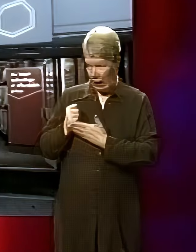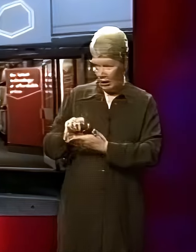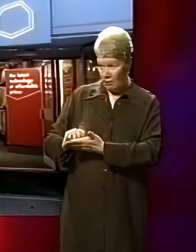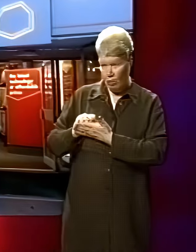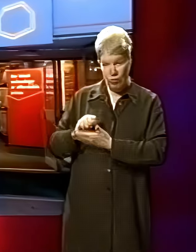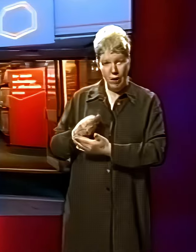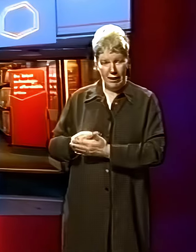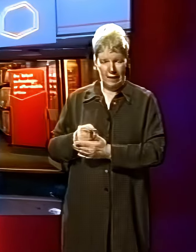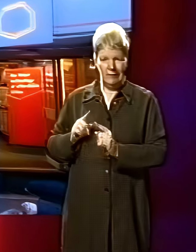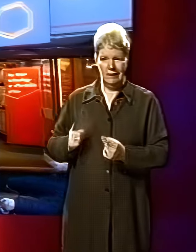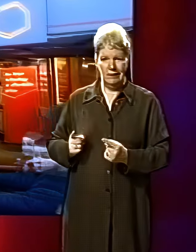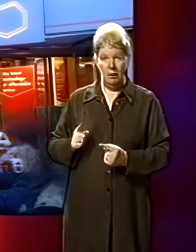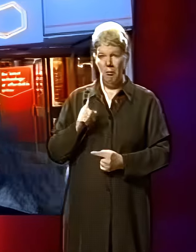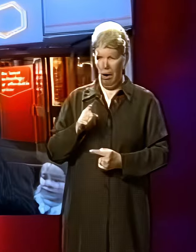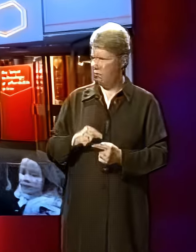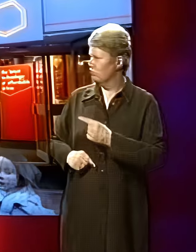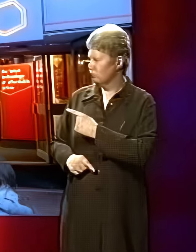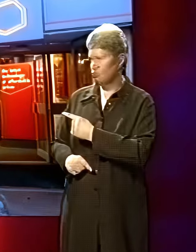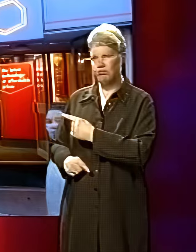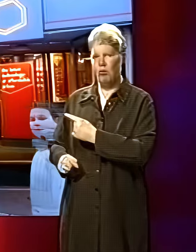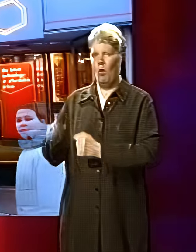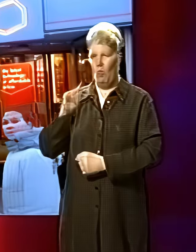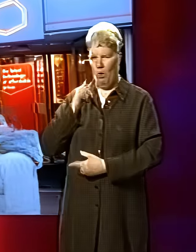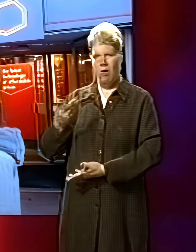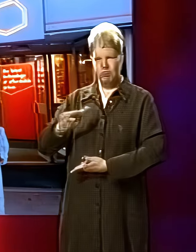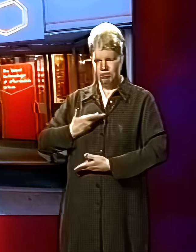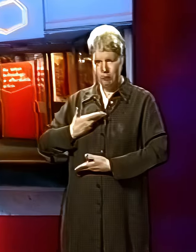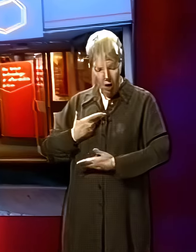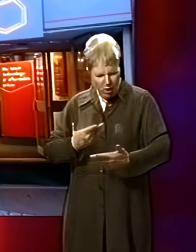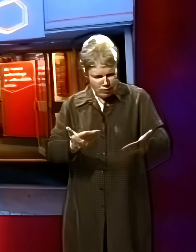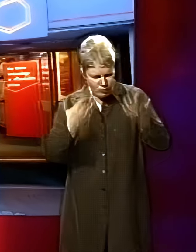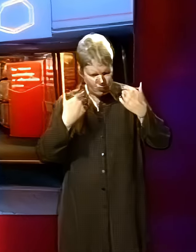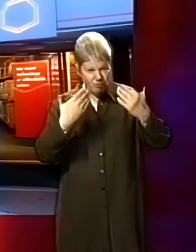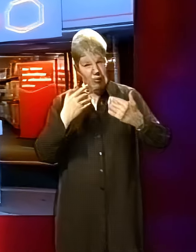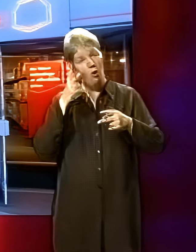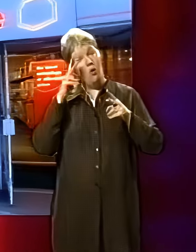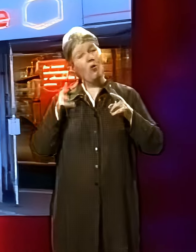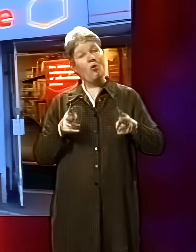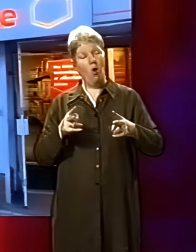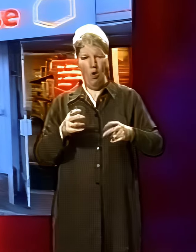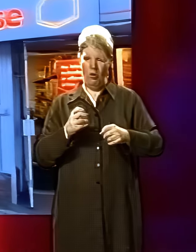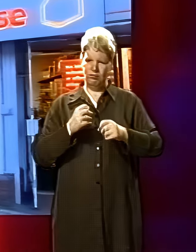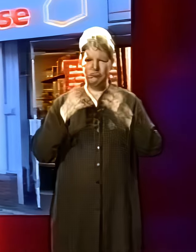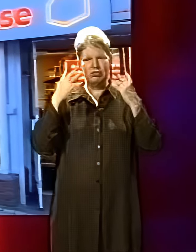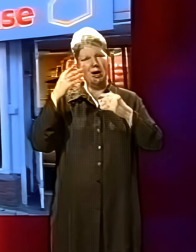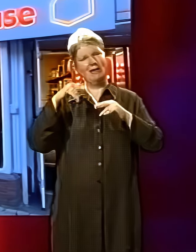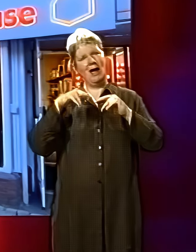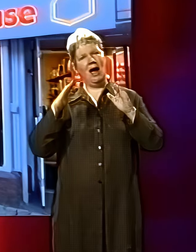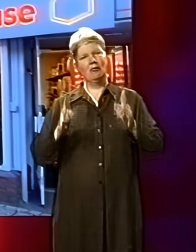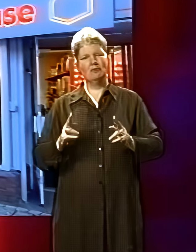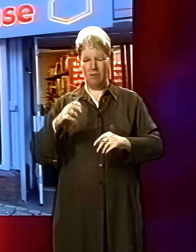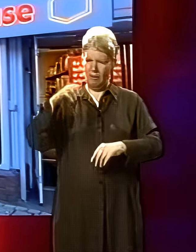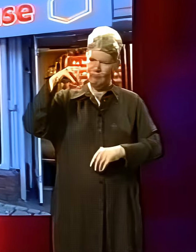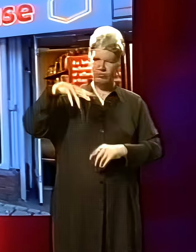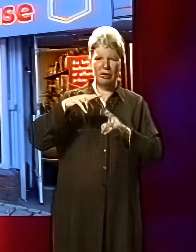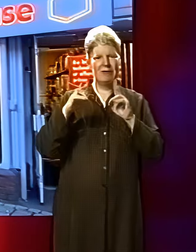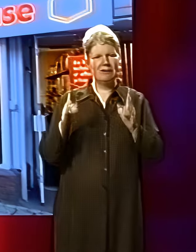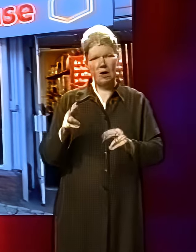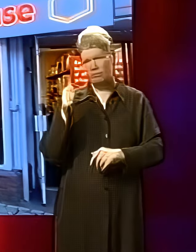anything. But there is one place that will be pleased to see you. It's called Brighthouse, and they really want to be your